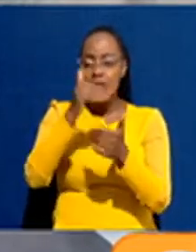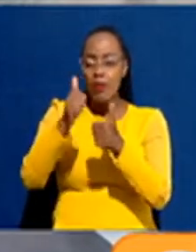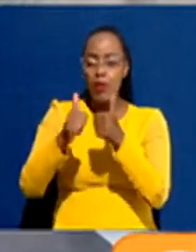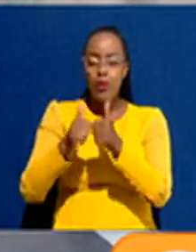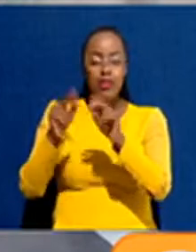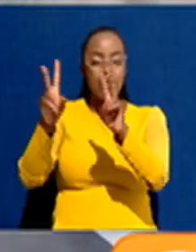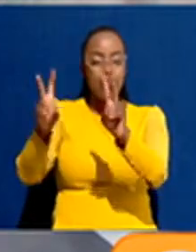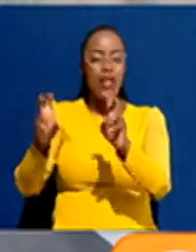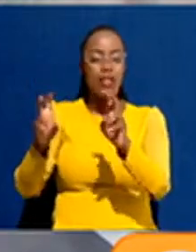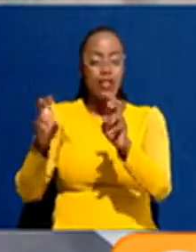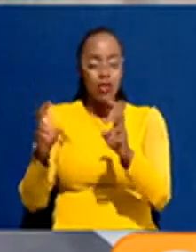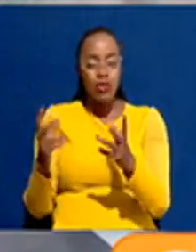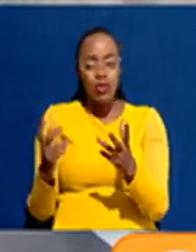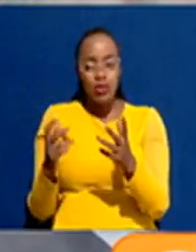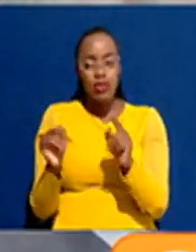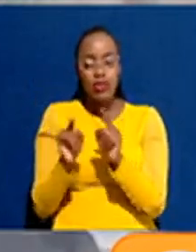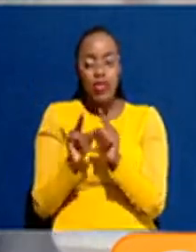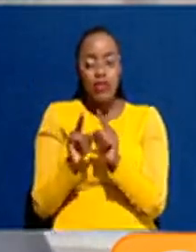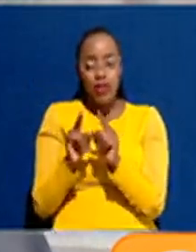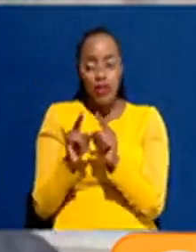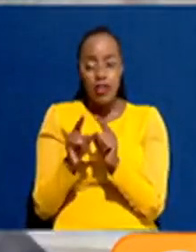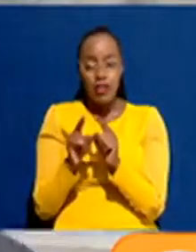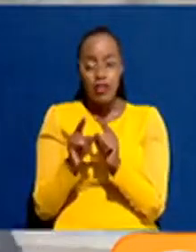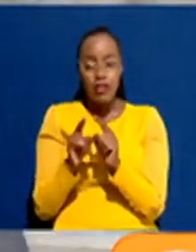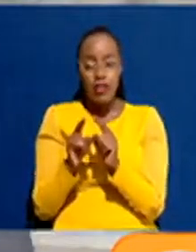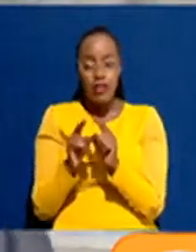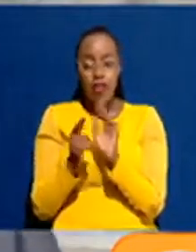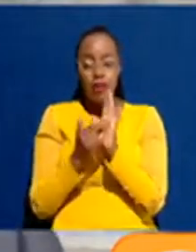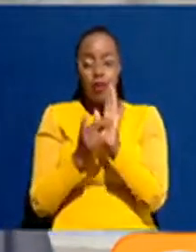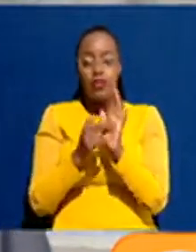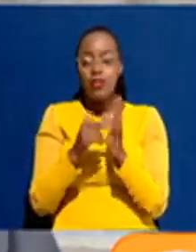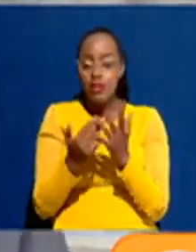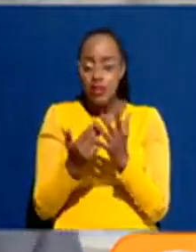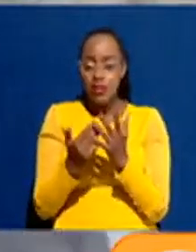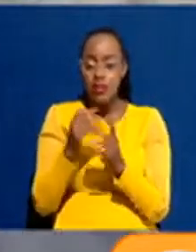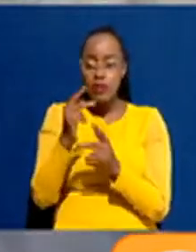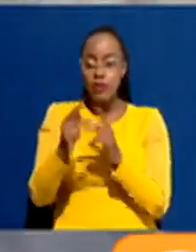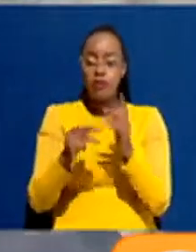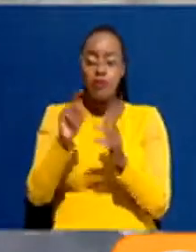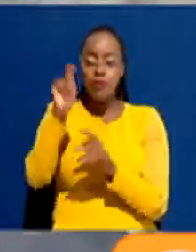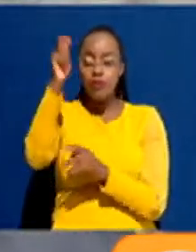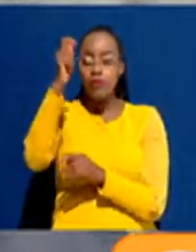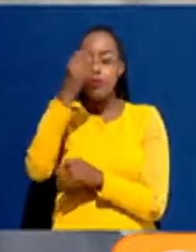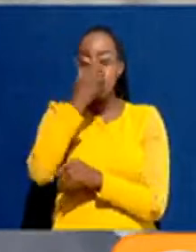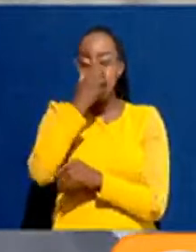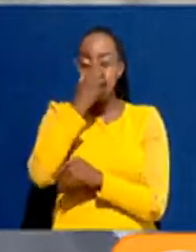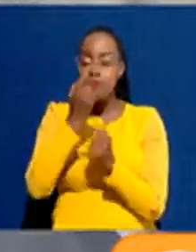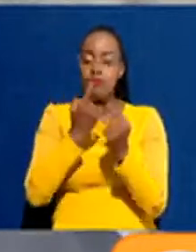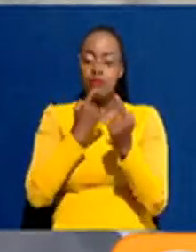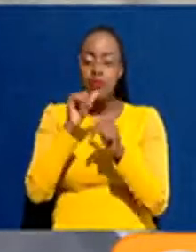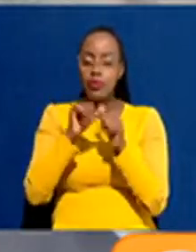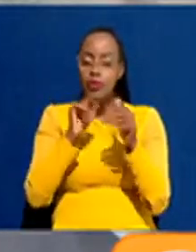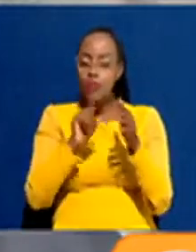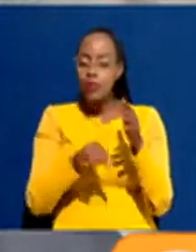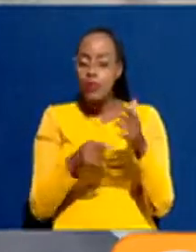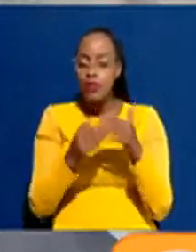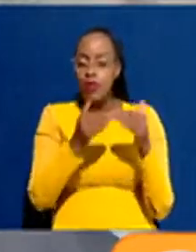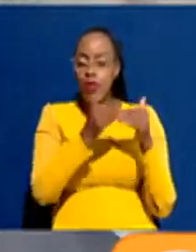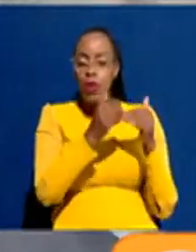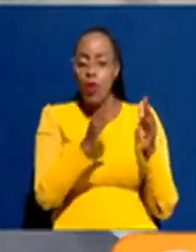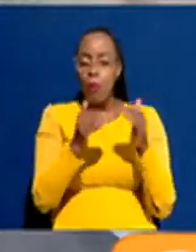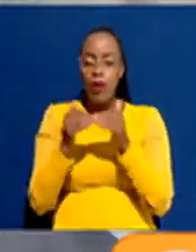an issue in terms of reciprocity. President Ruto keeps on talking about opening